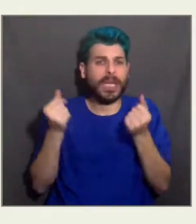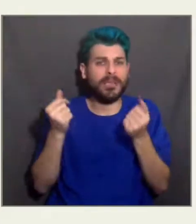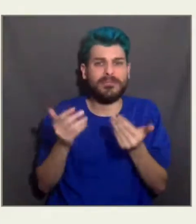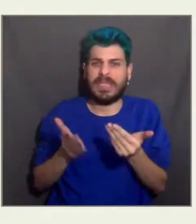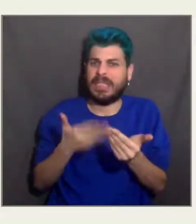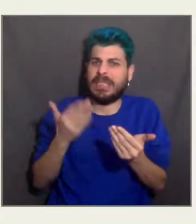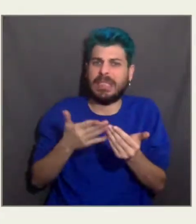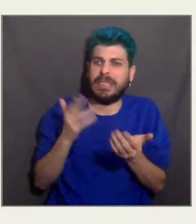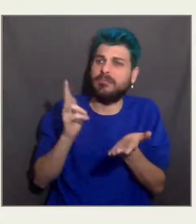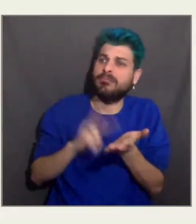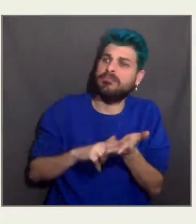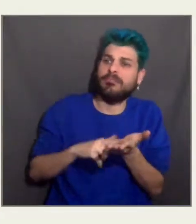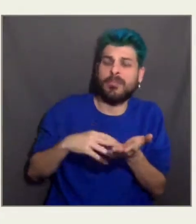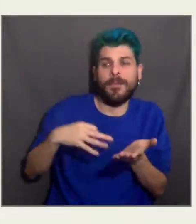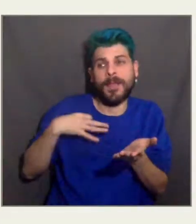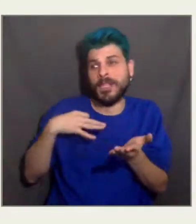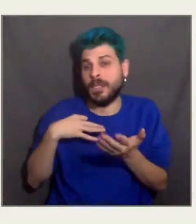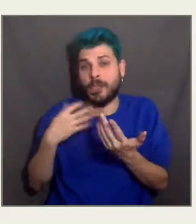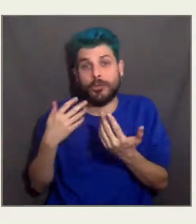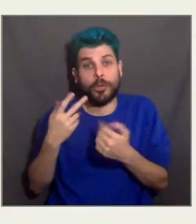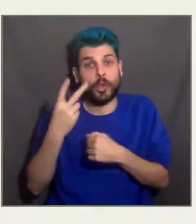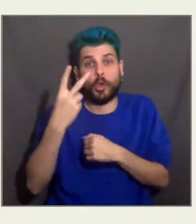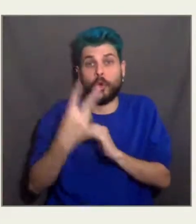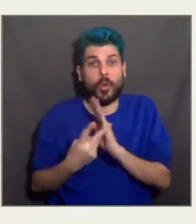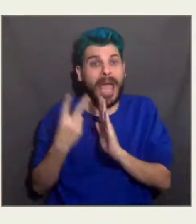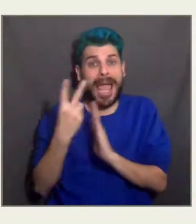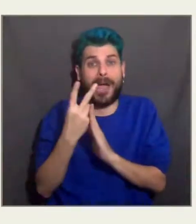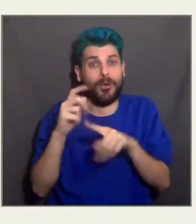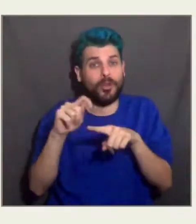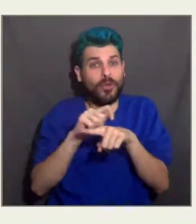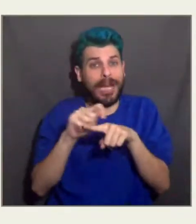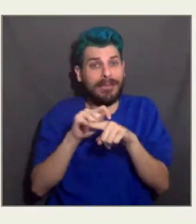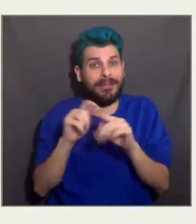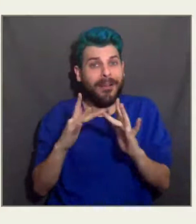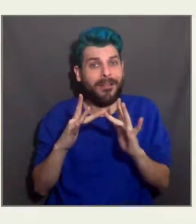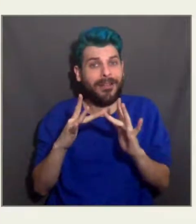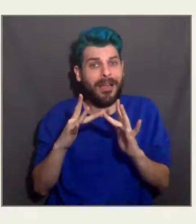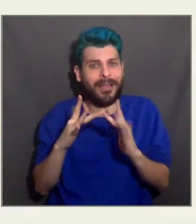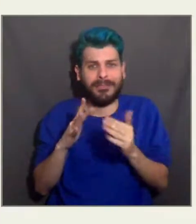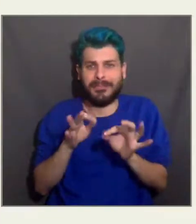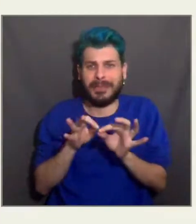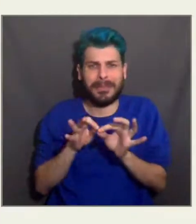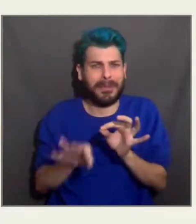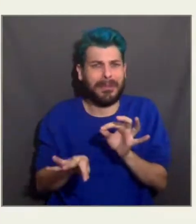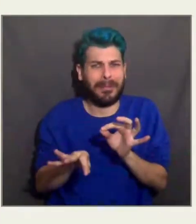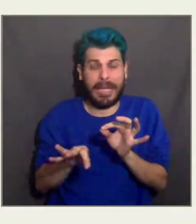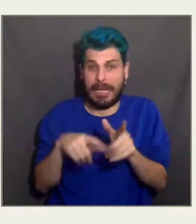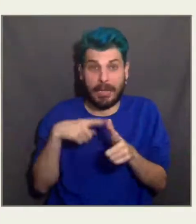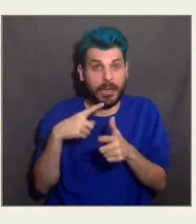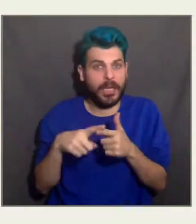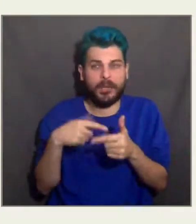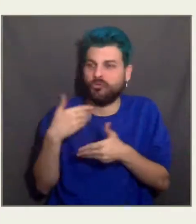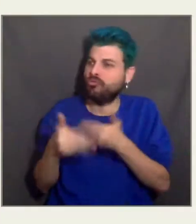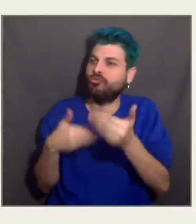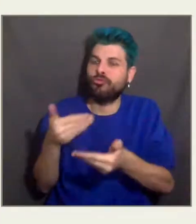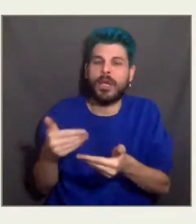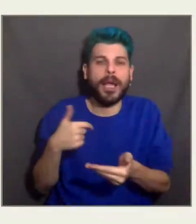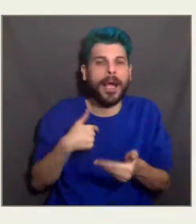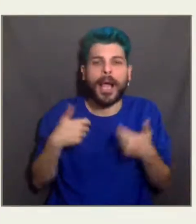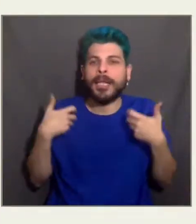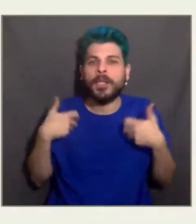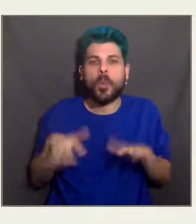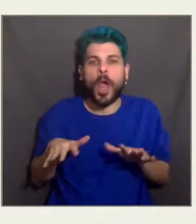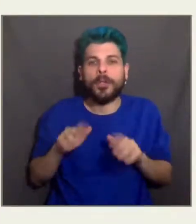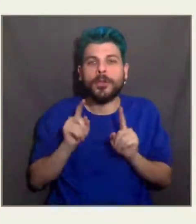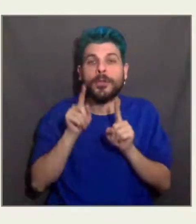to do it, 2-hour training, virtually done. But you know, it was important not to just provide the convention center